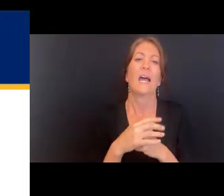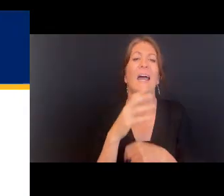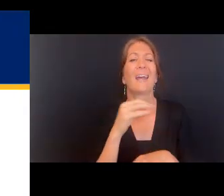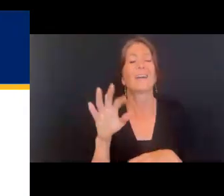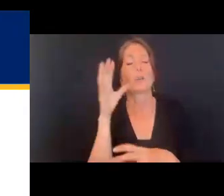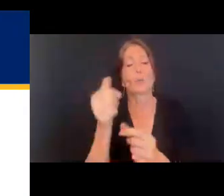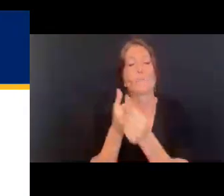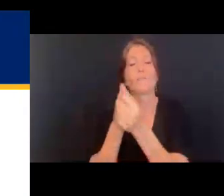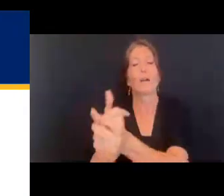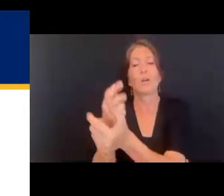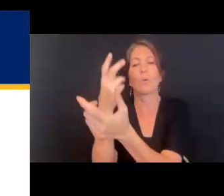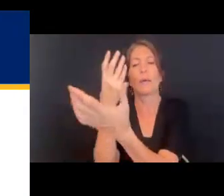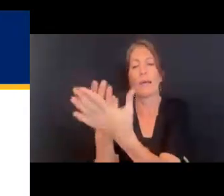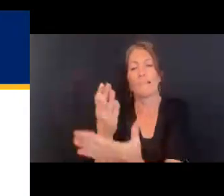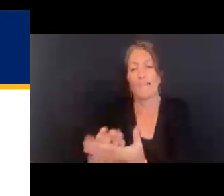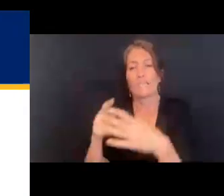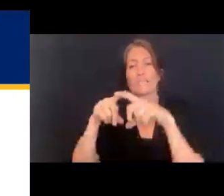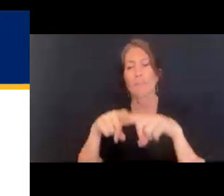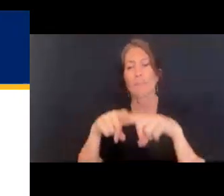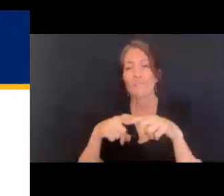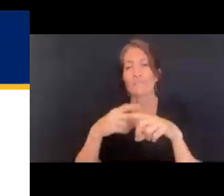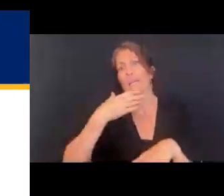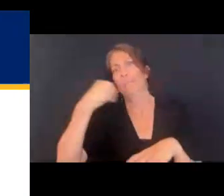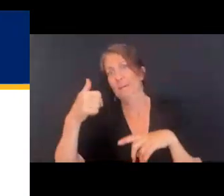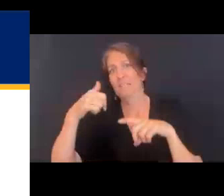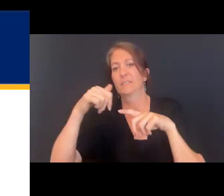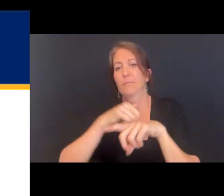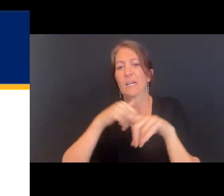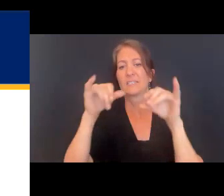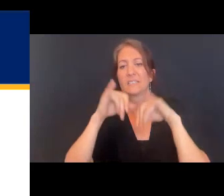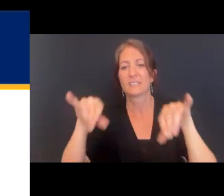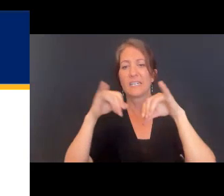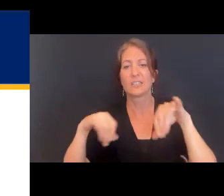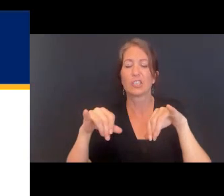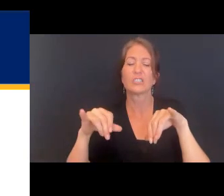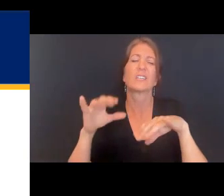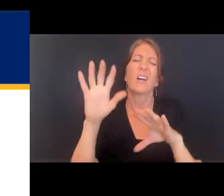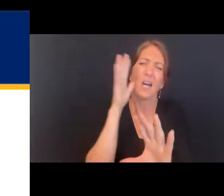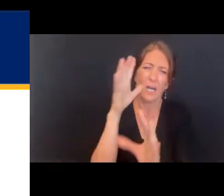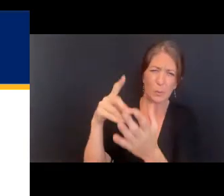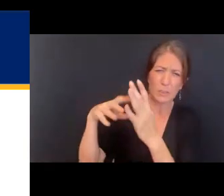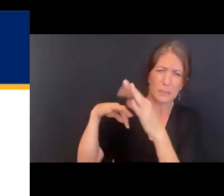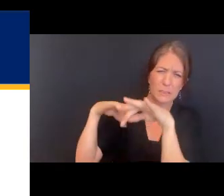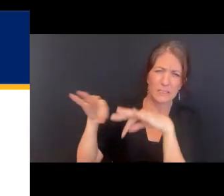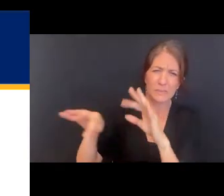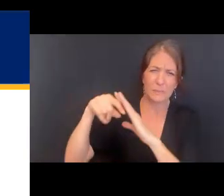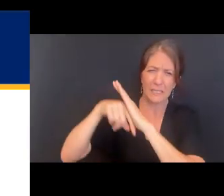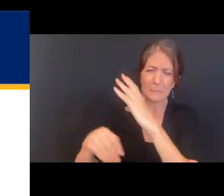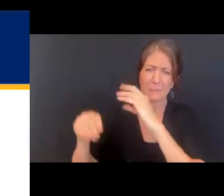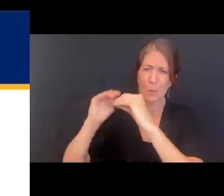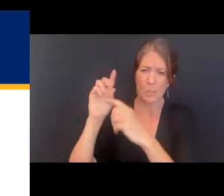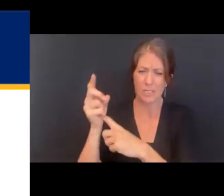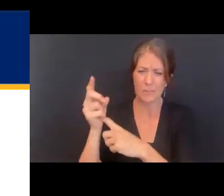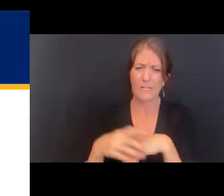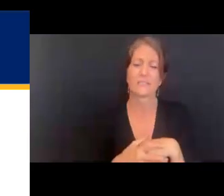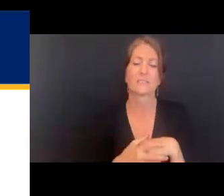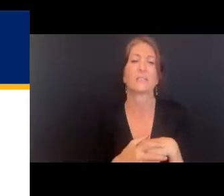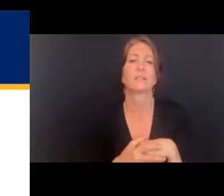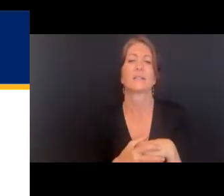and improving access to services, which I'll speak to here in just a second. And then, of course, we want to achieve this in